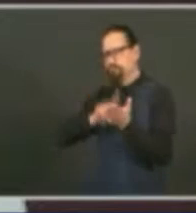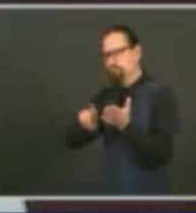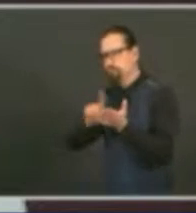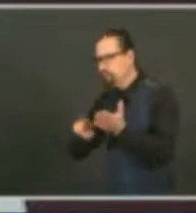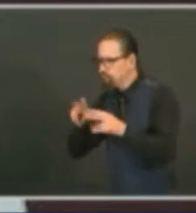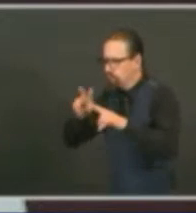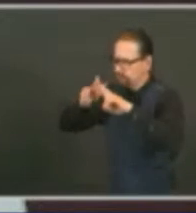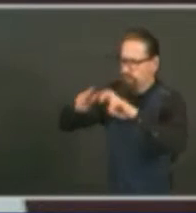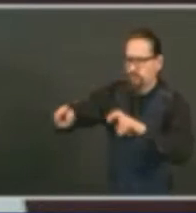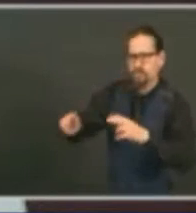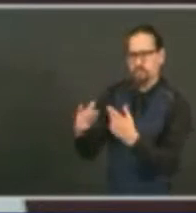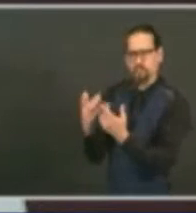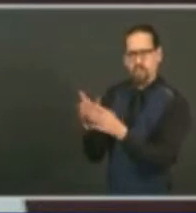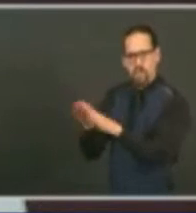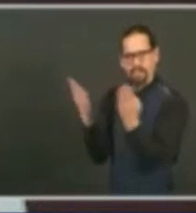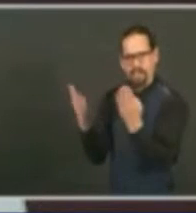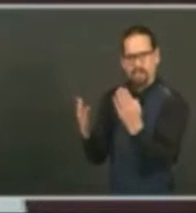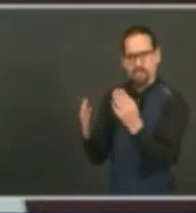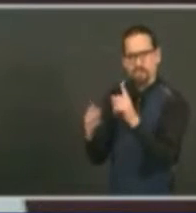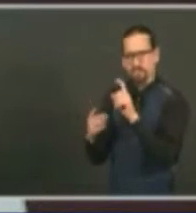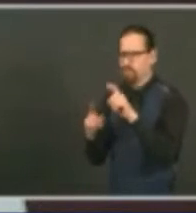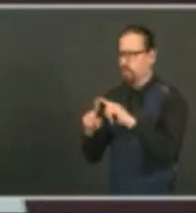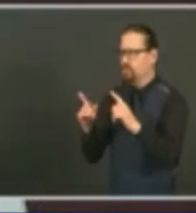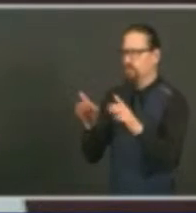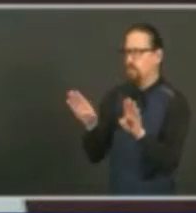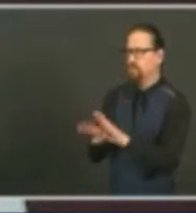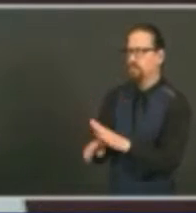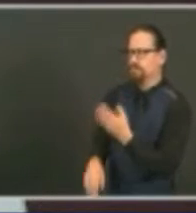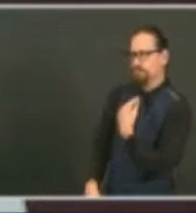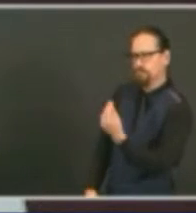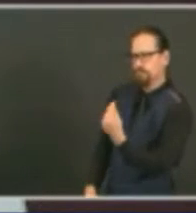when they ought not be. And there is